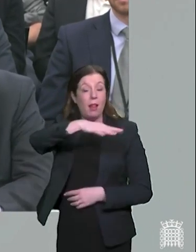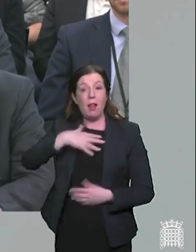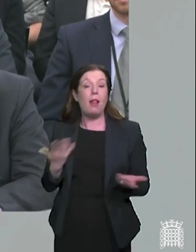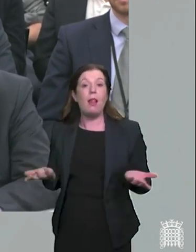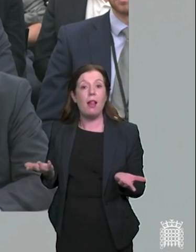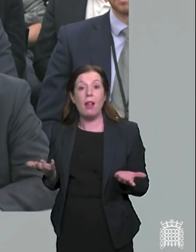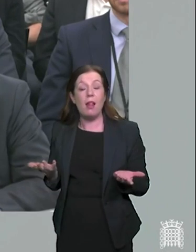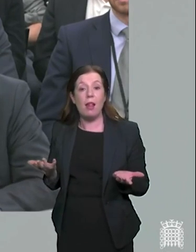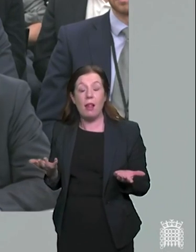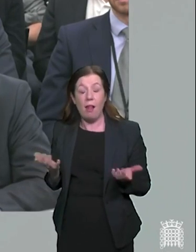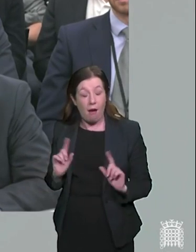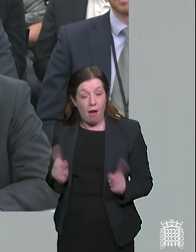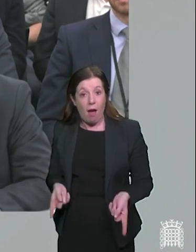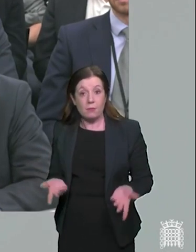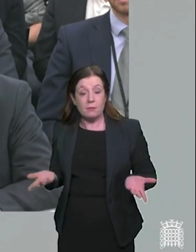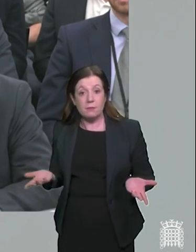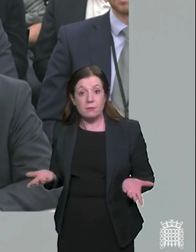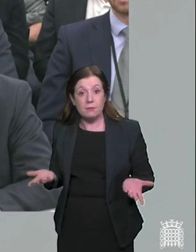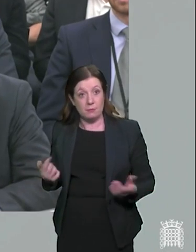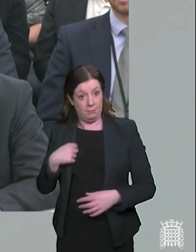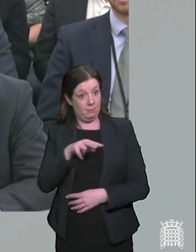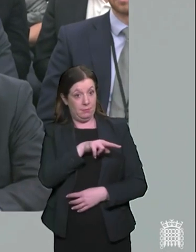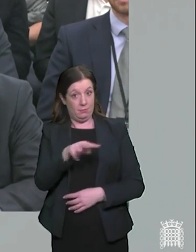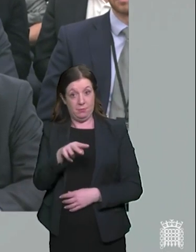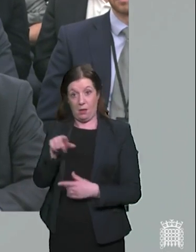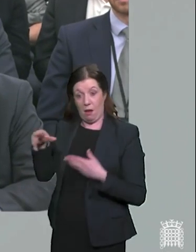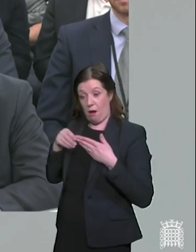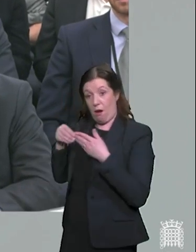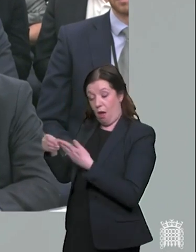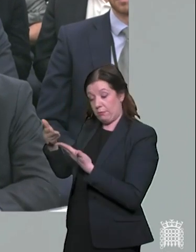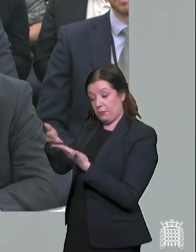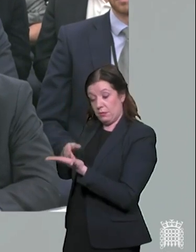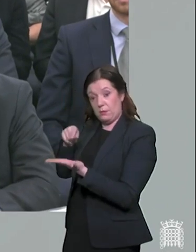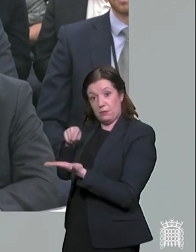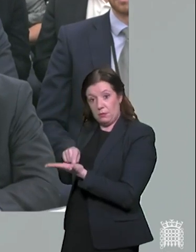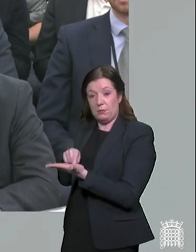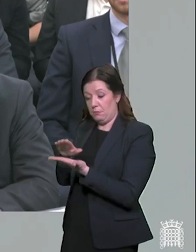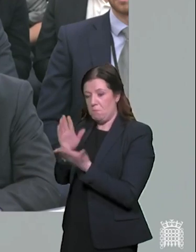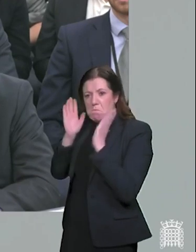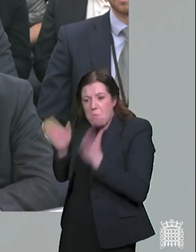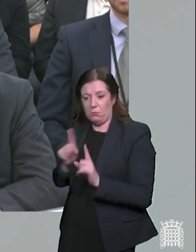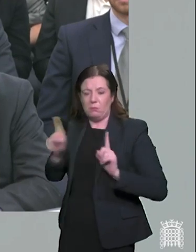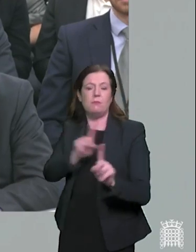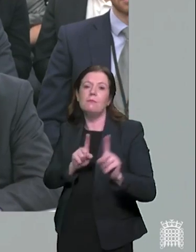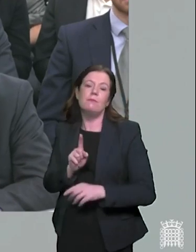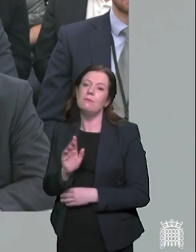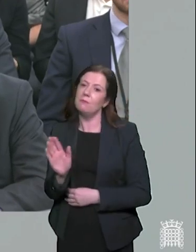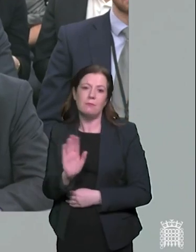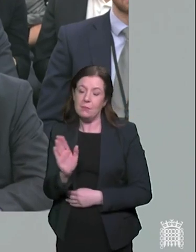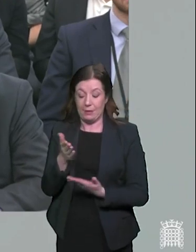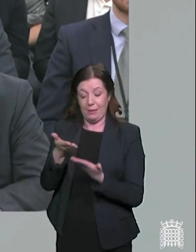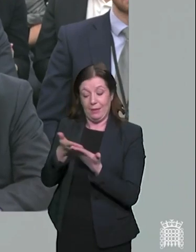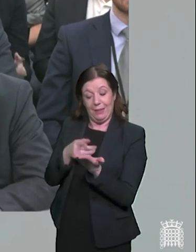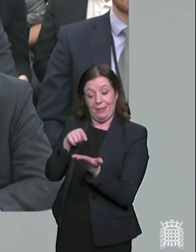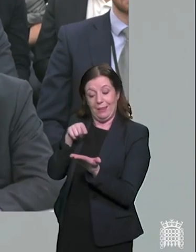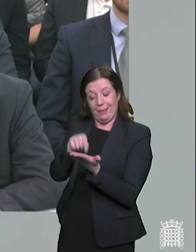Indeed, that is emphatically not what the guidance prescribes. It specifically says